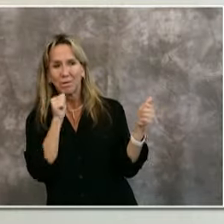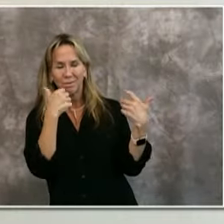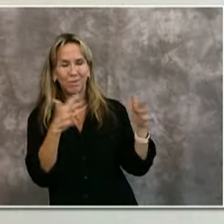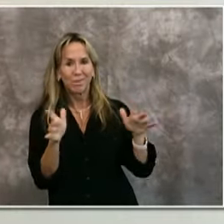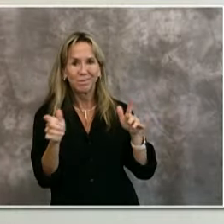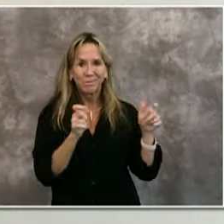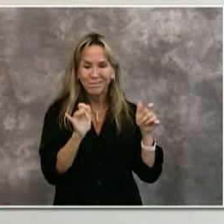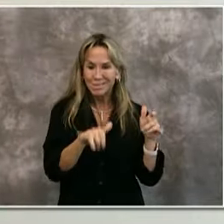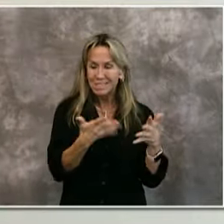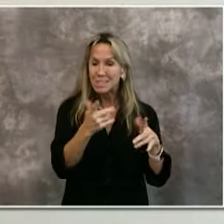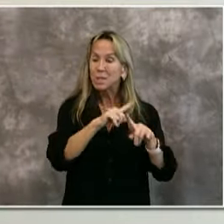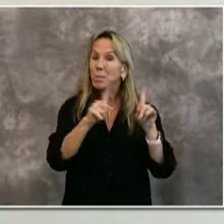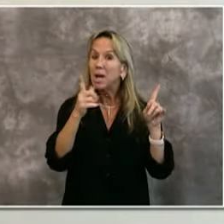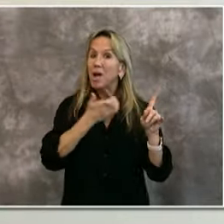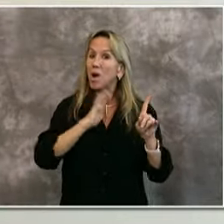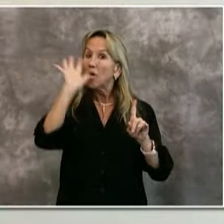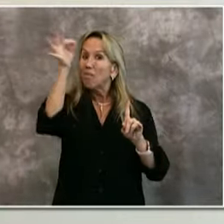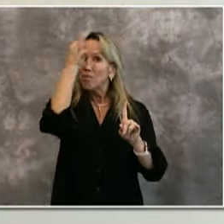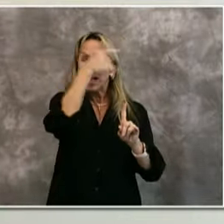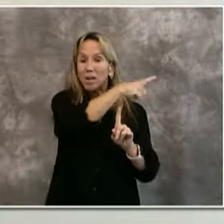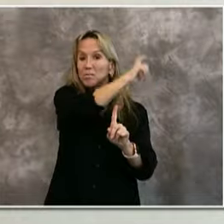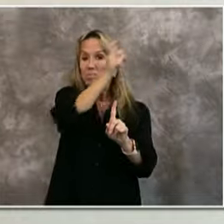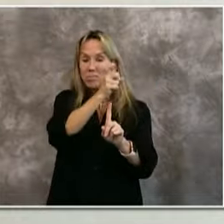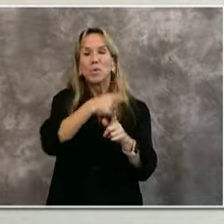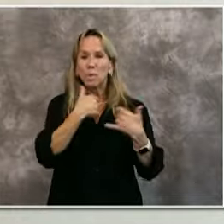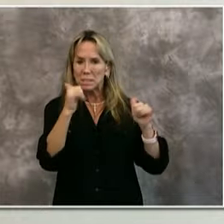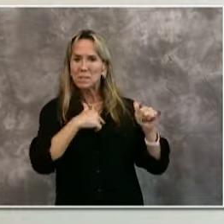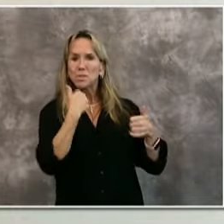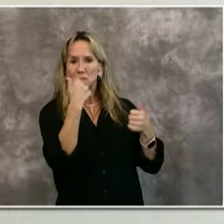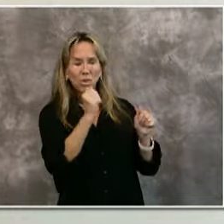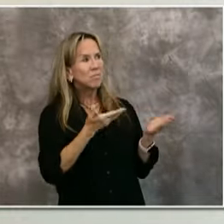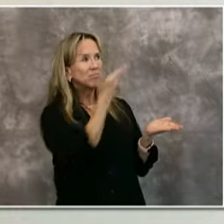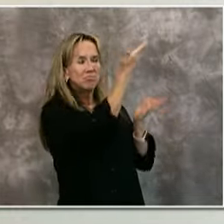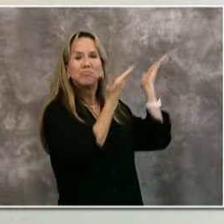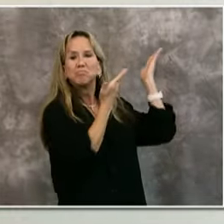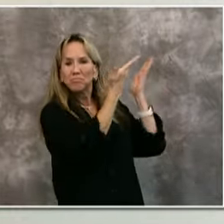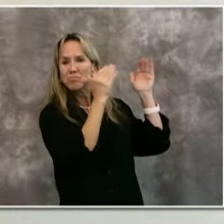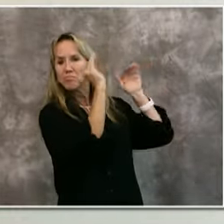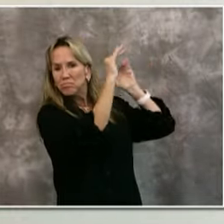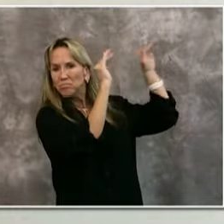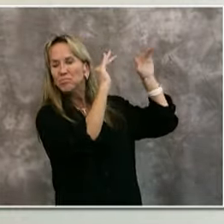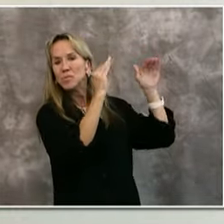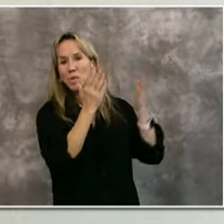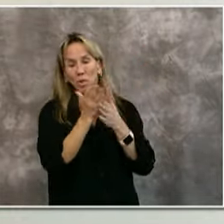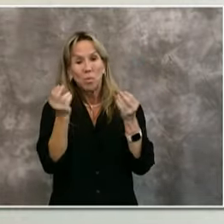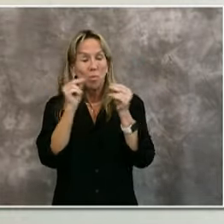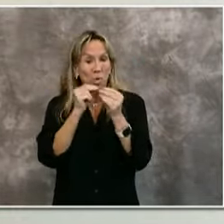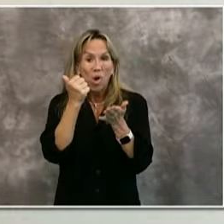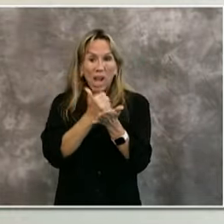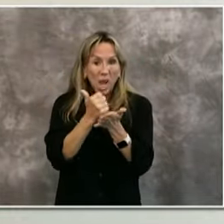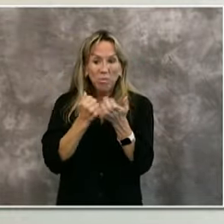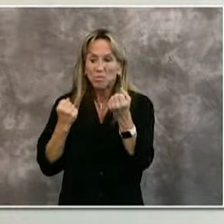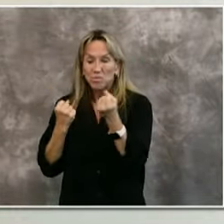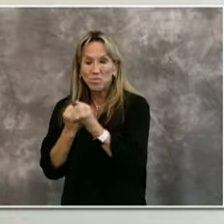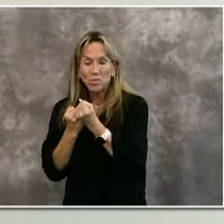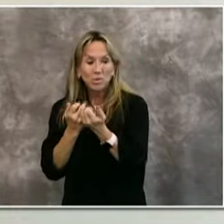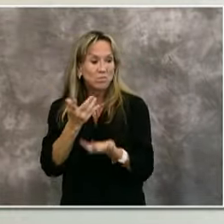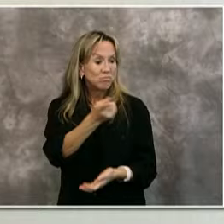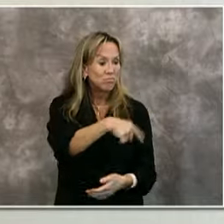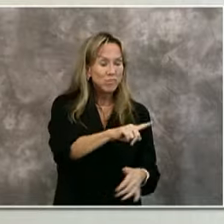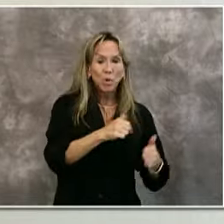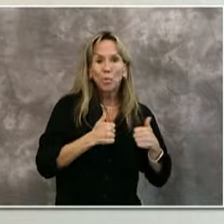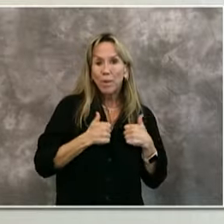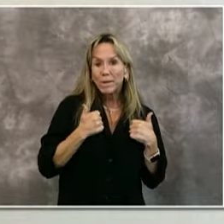we do work with our federal delegation to try and get more help and more support, both to residents, to businesses,